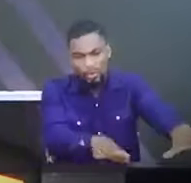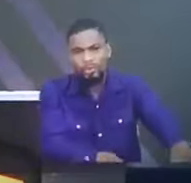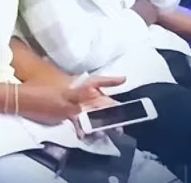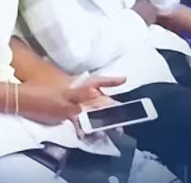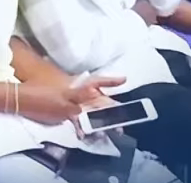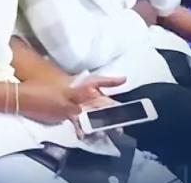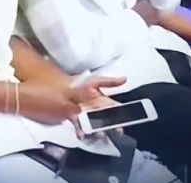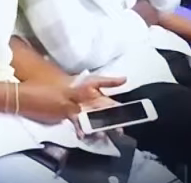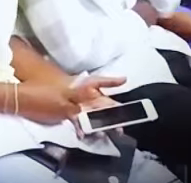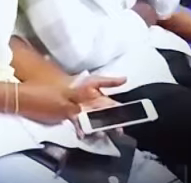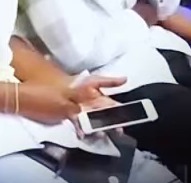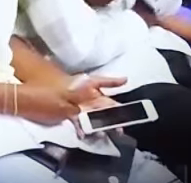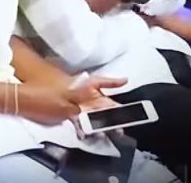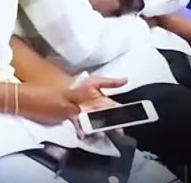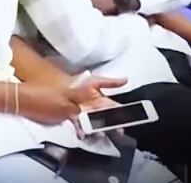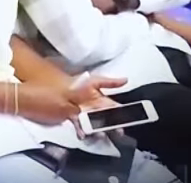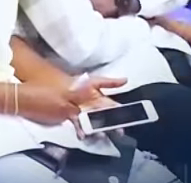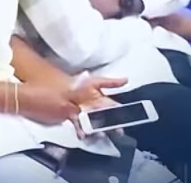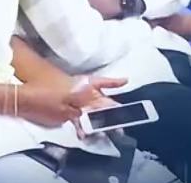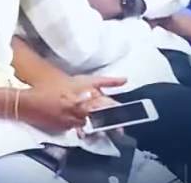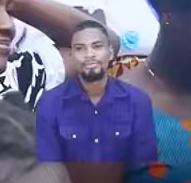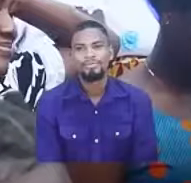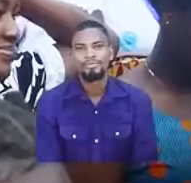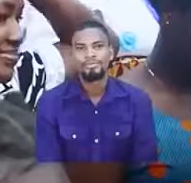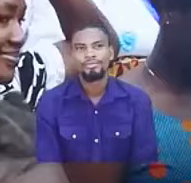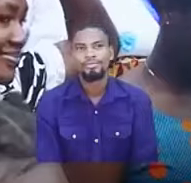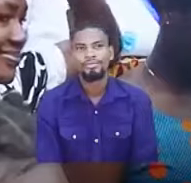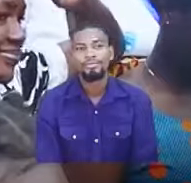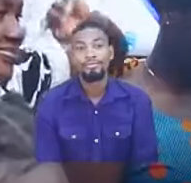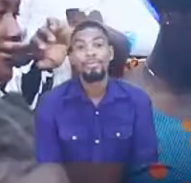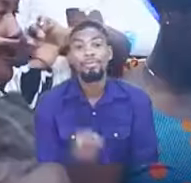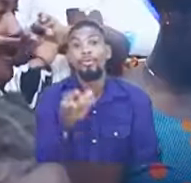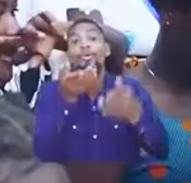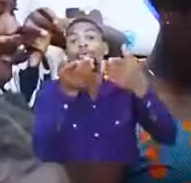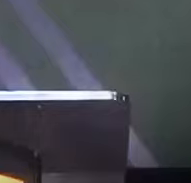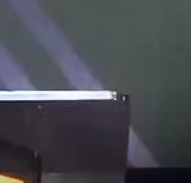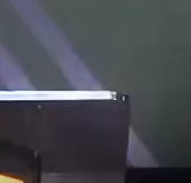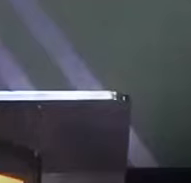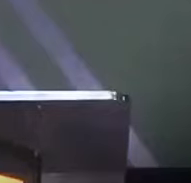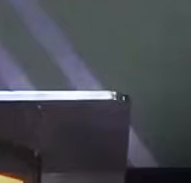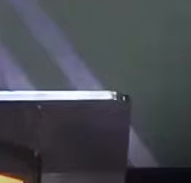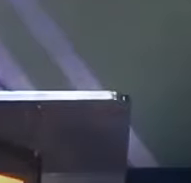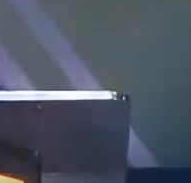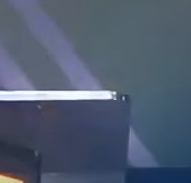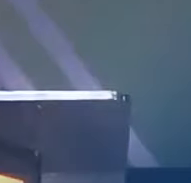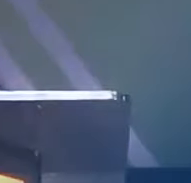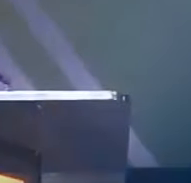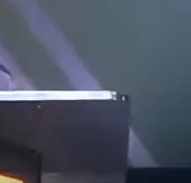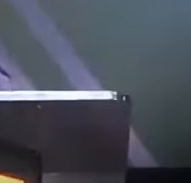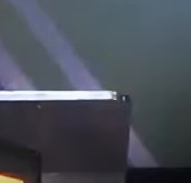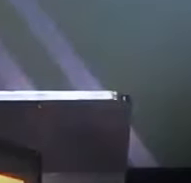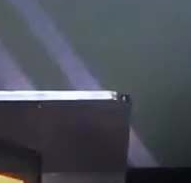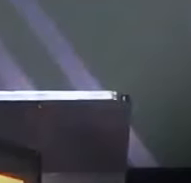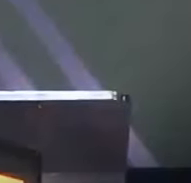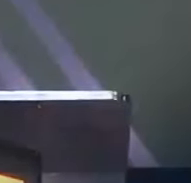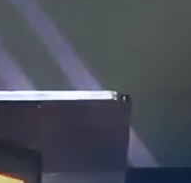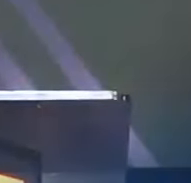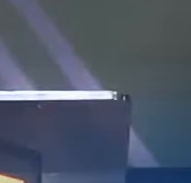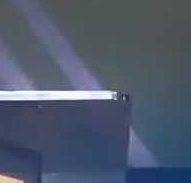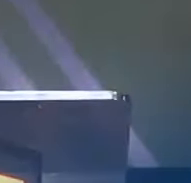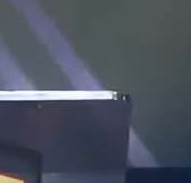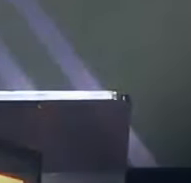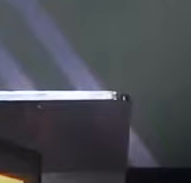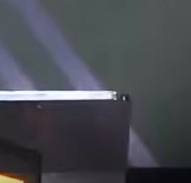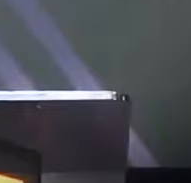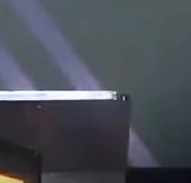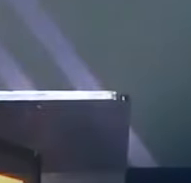where? I mean, we'll go and bury you. That wait. See, when sometimes these things